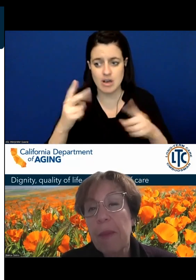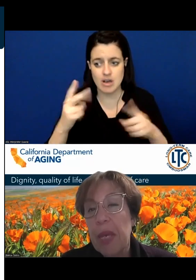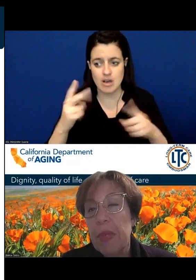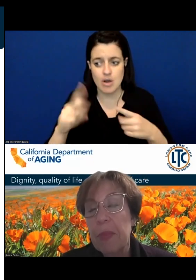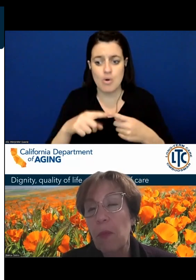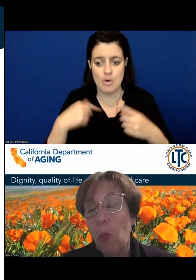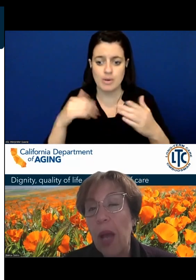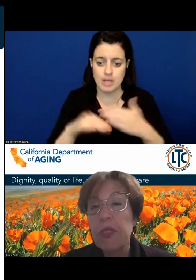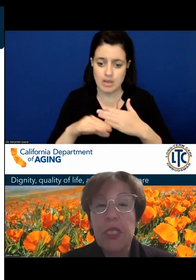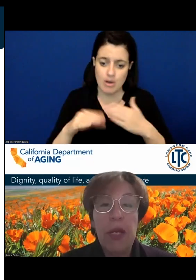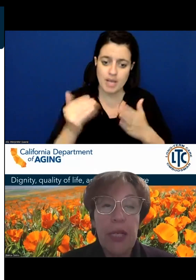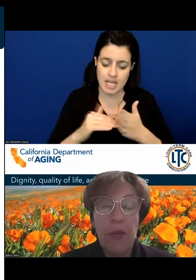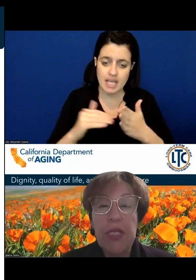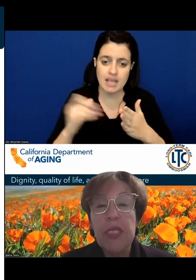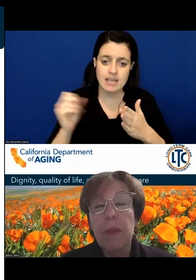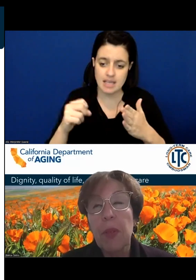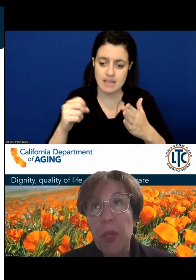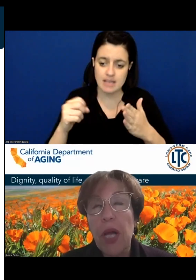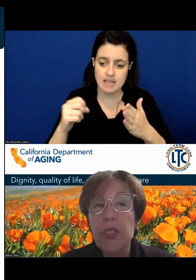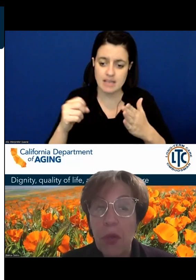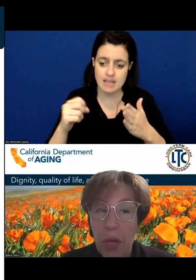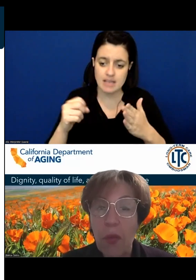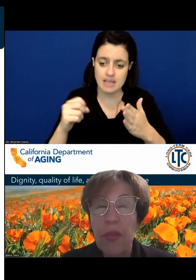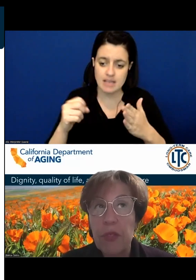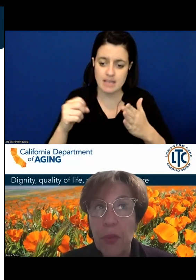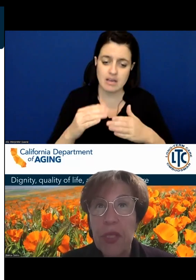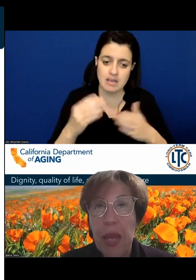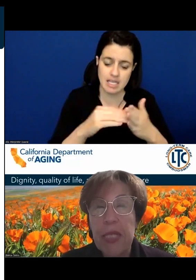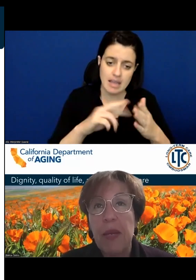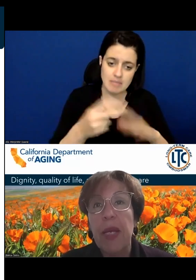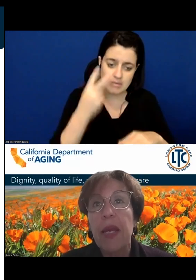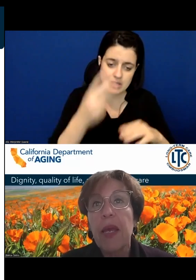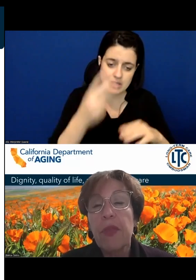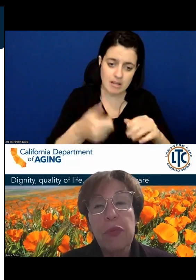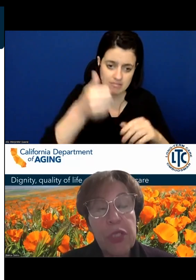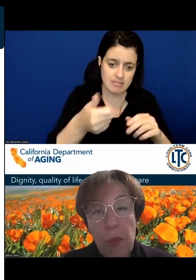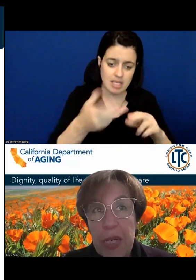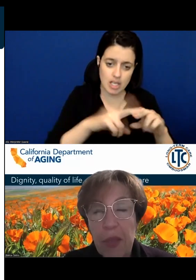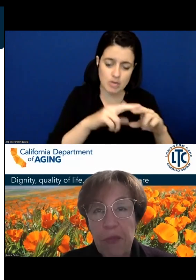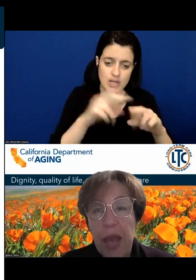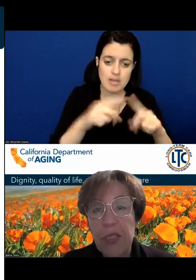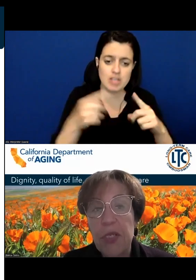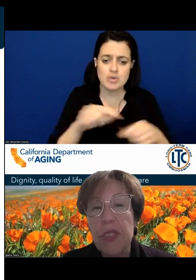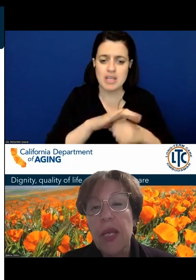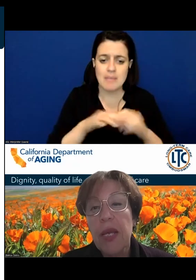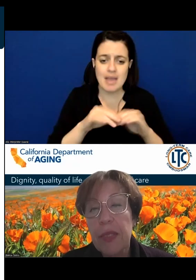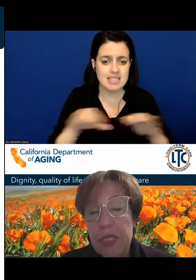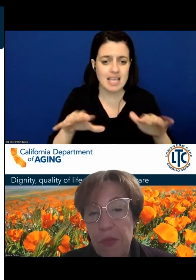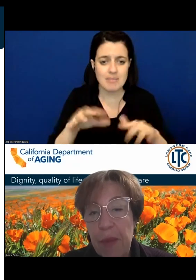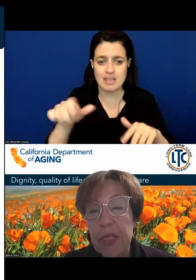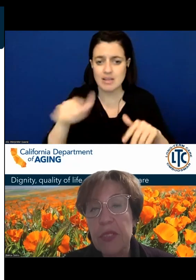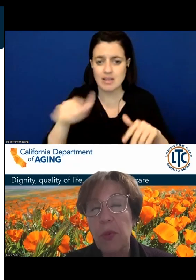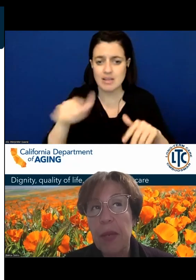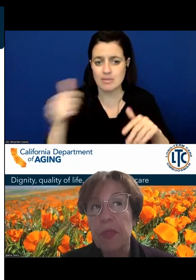in, and that may be why we saw an increase. But we also know that during the pandemic, there were so many other factors.